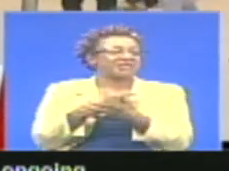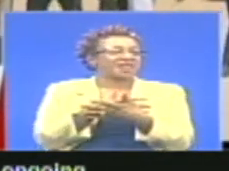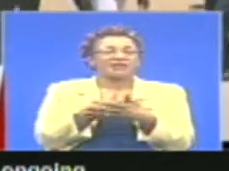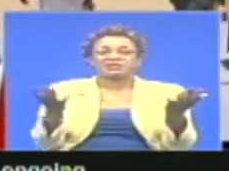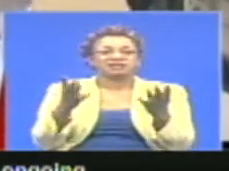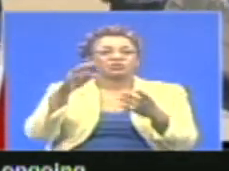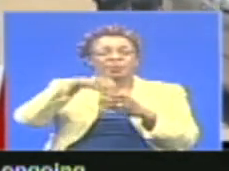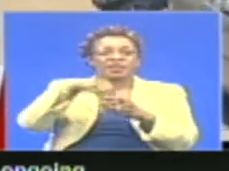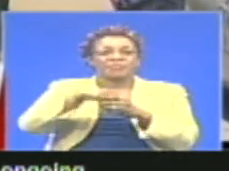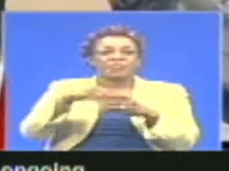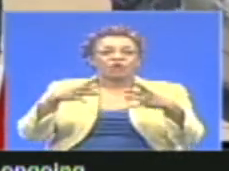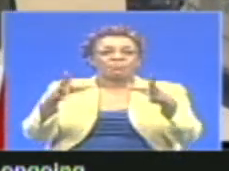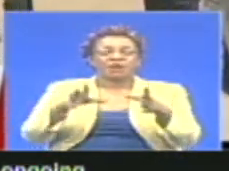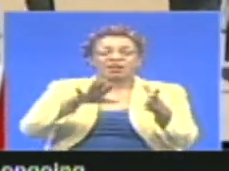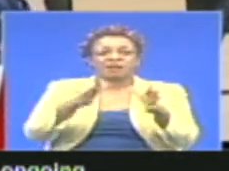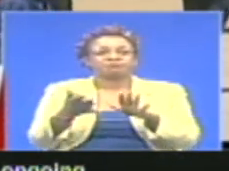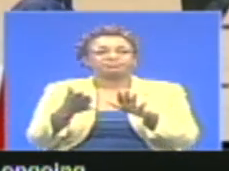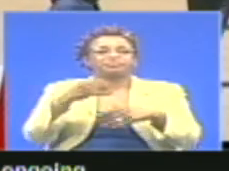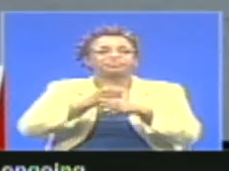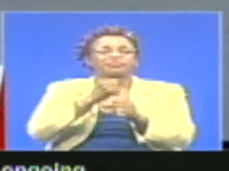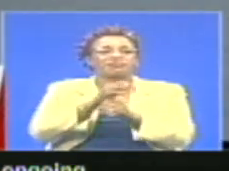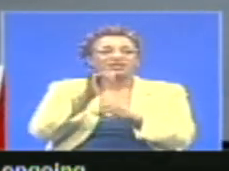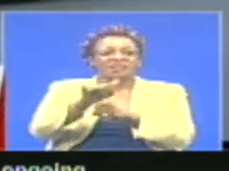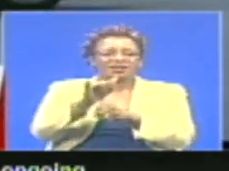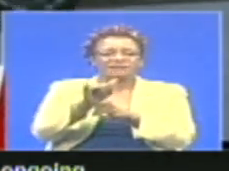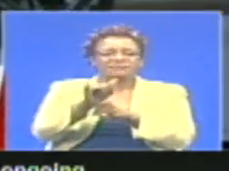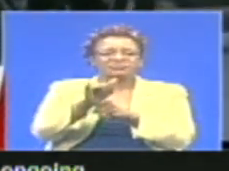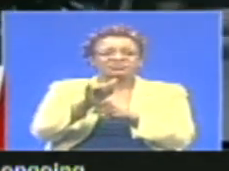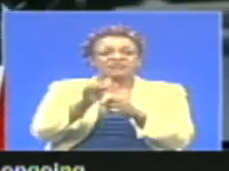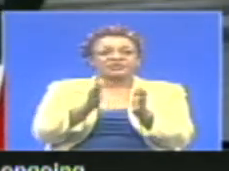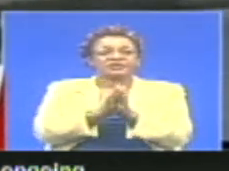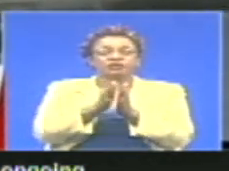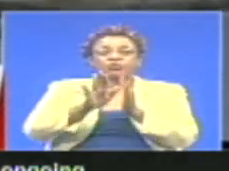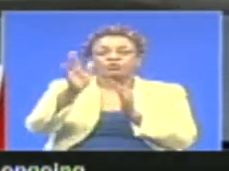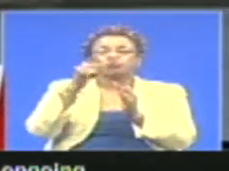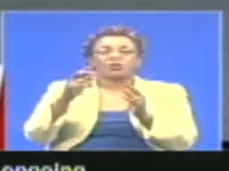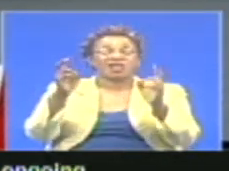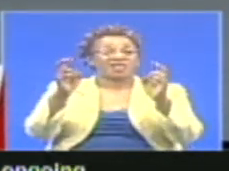their compound toppled, trapping the students inside and lying on those who were hanging